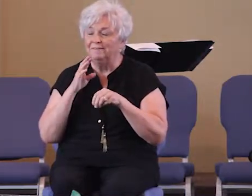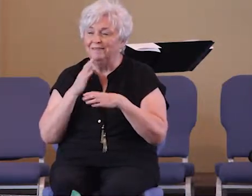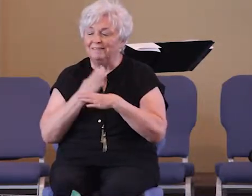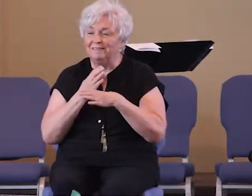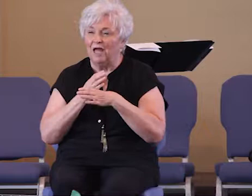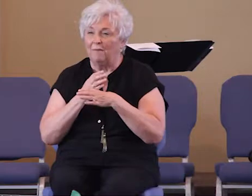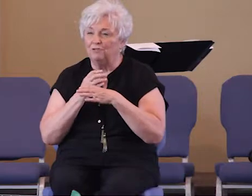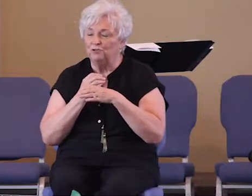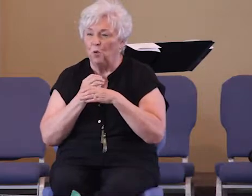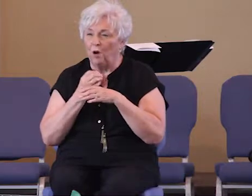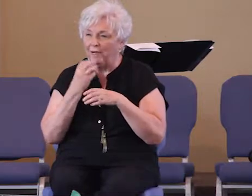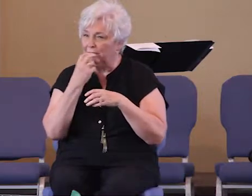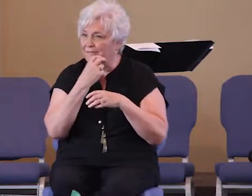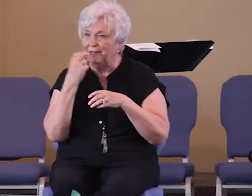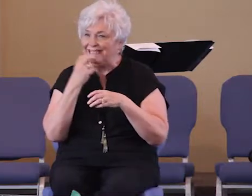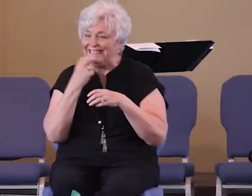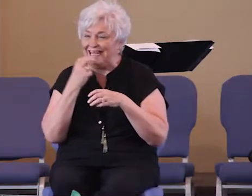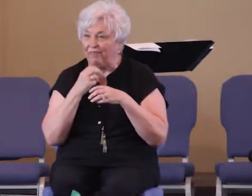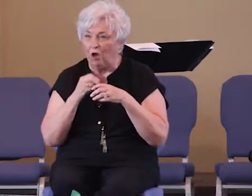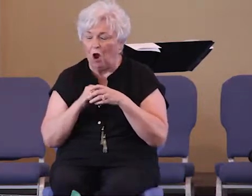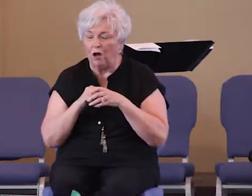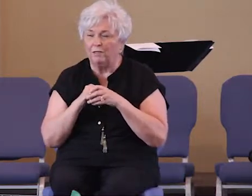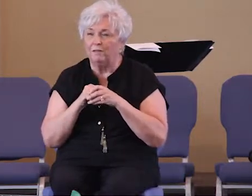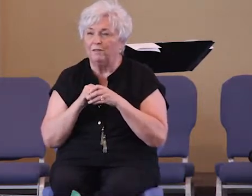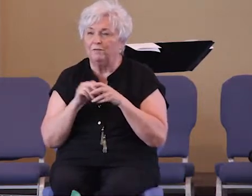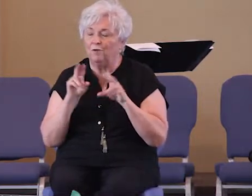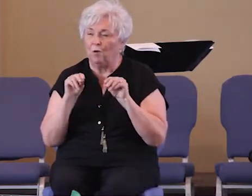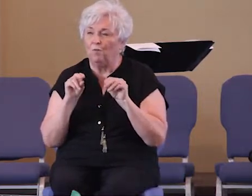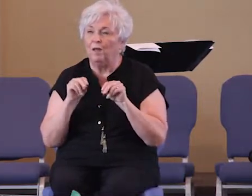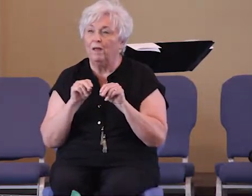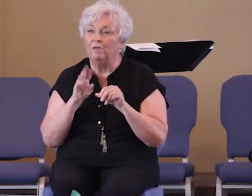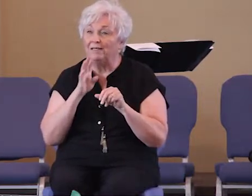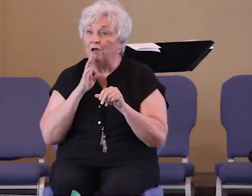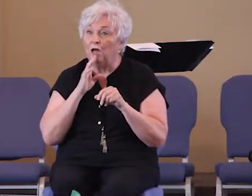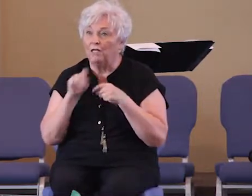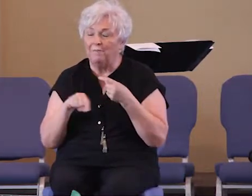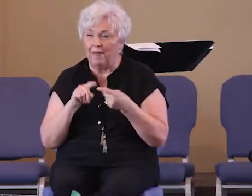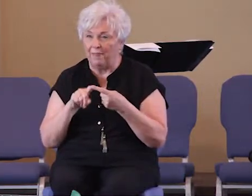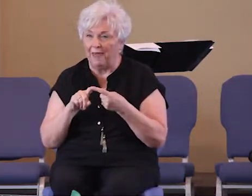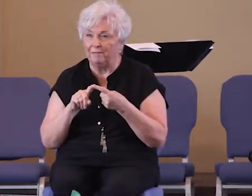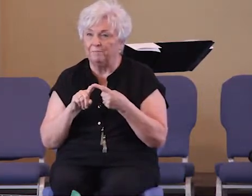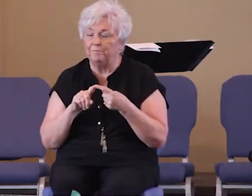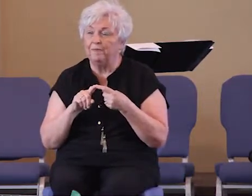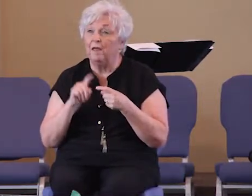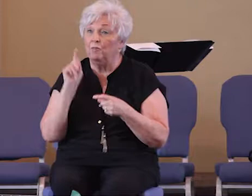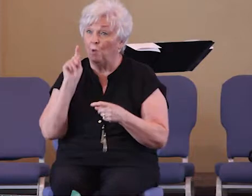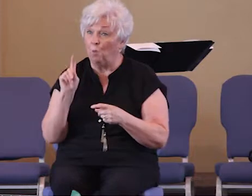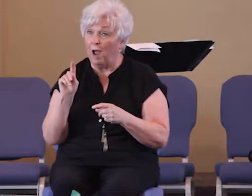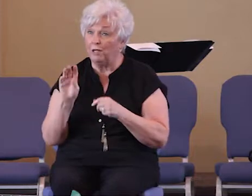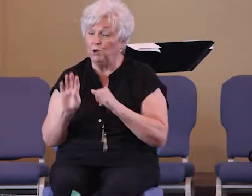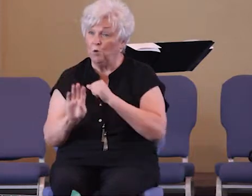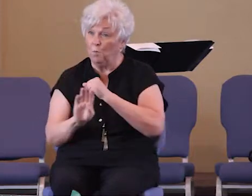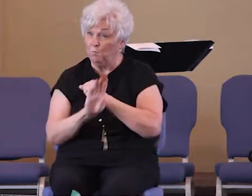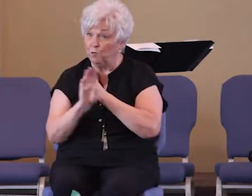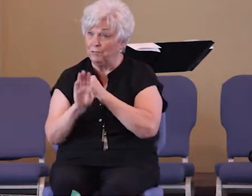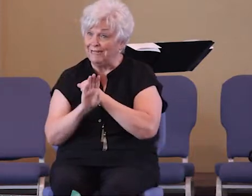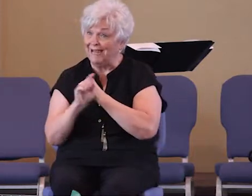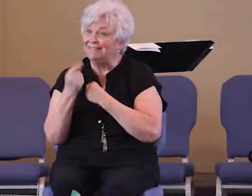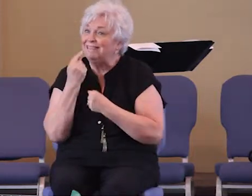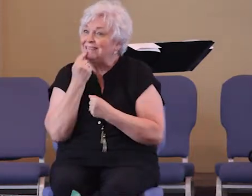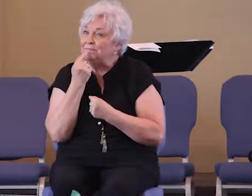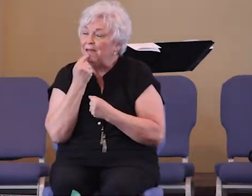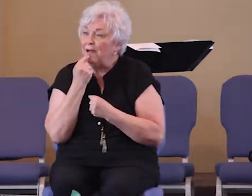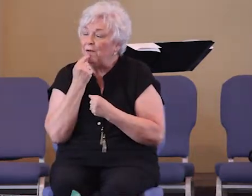put in your mouthpiece. No. The one who guards his mouth preserves his